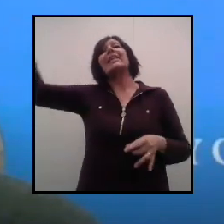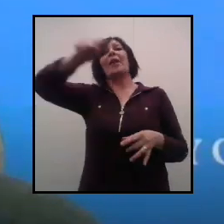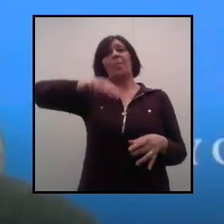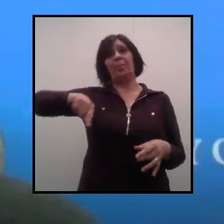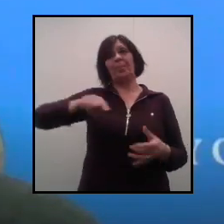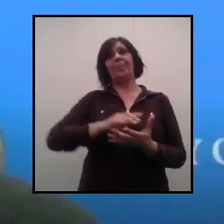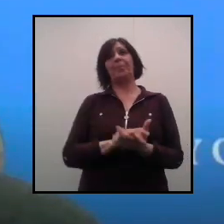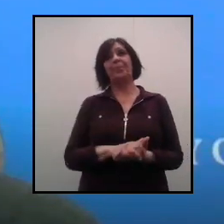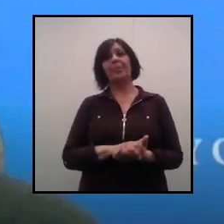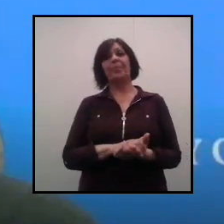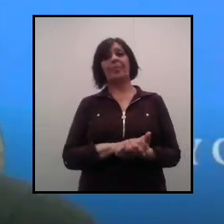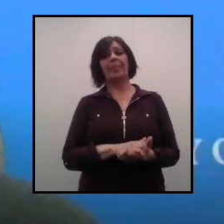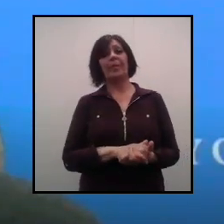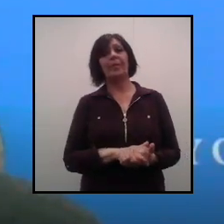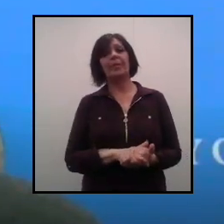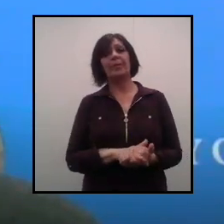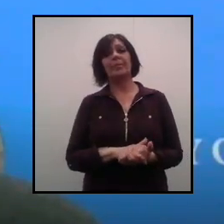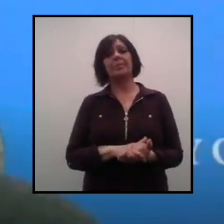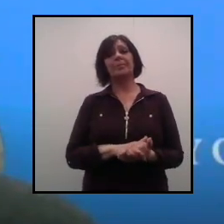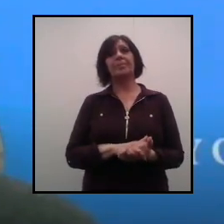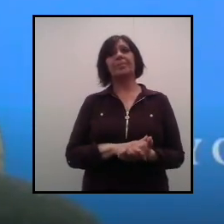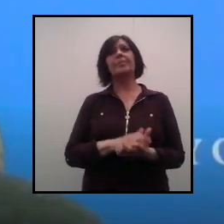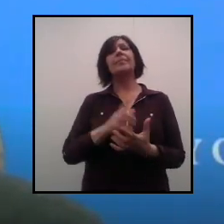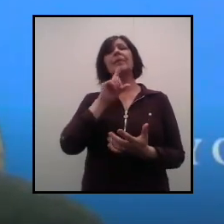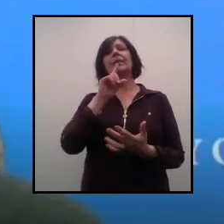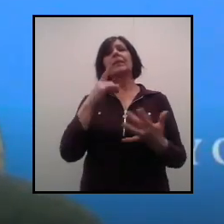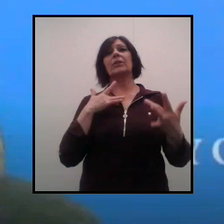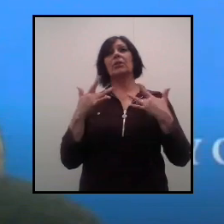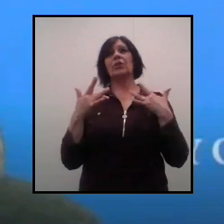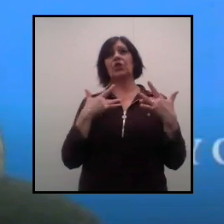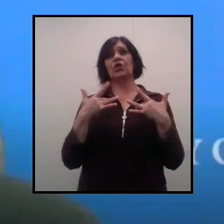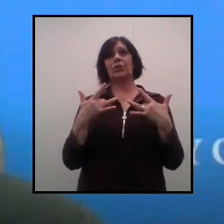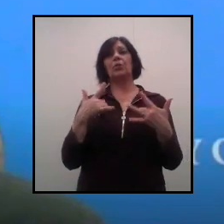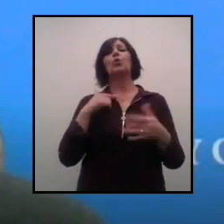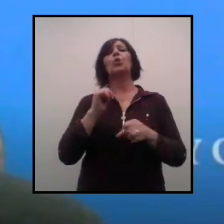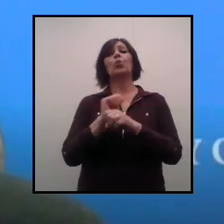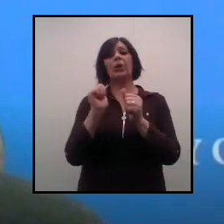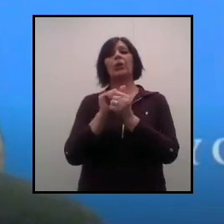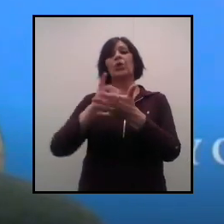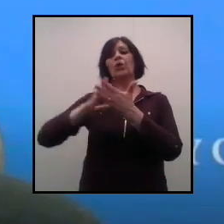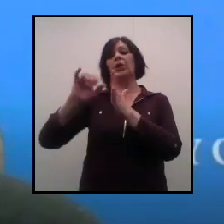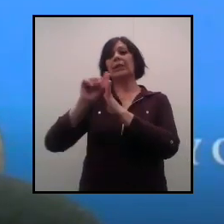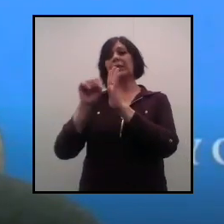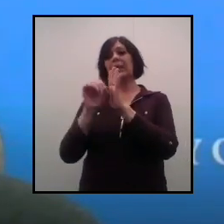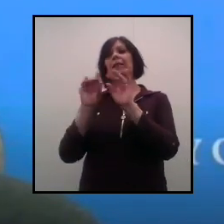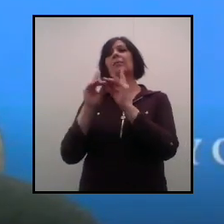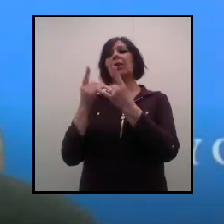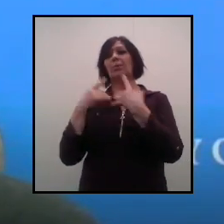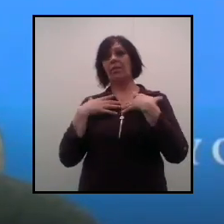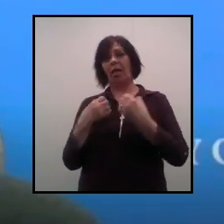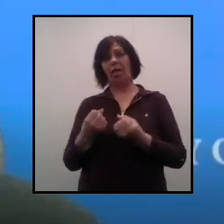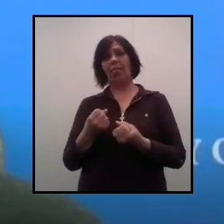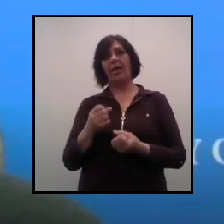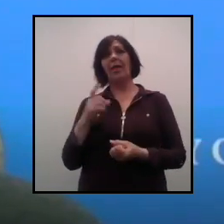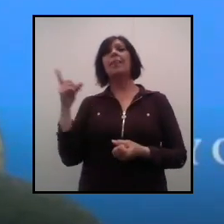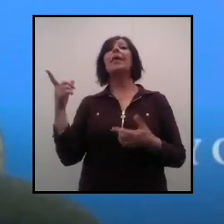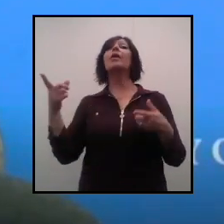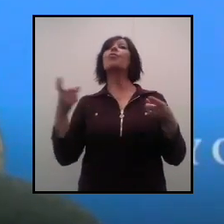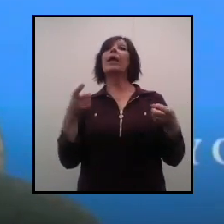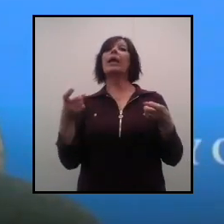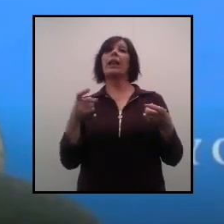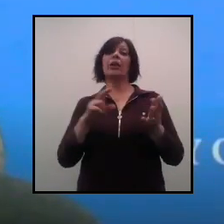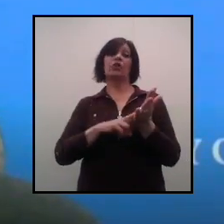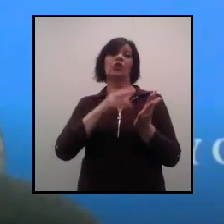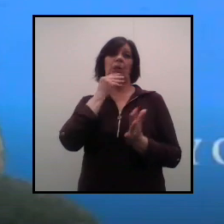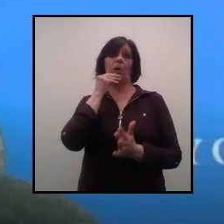and then passing it on to the patients. So it is a concern. We are working with the New York State Department of Health. The New York State Department of Health regulates nursing